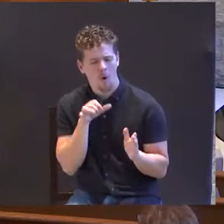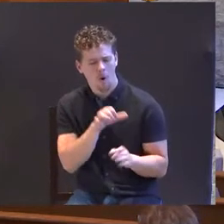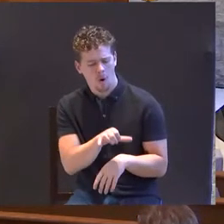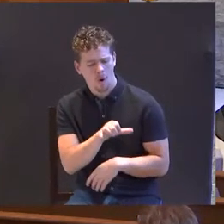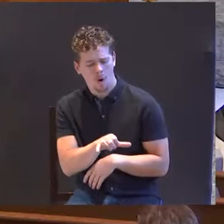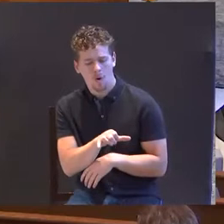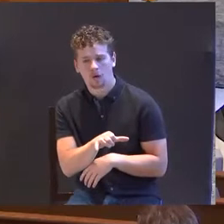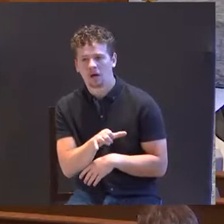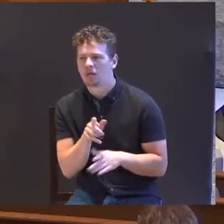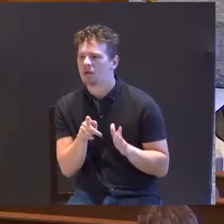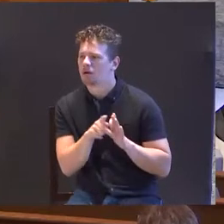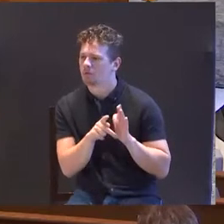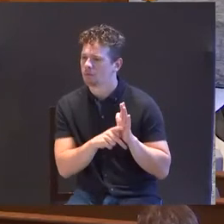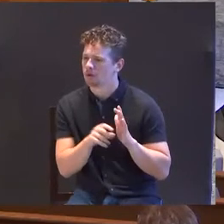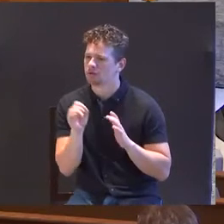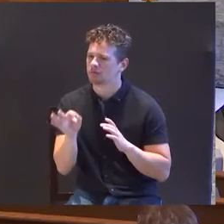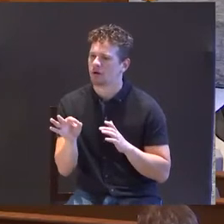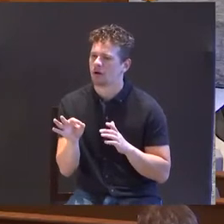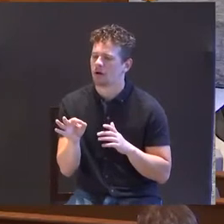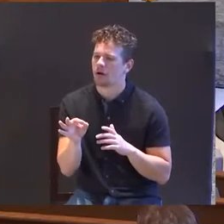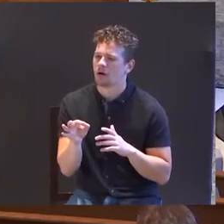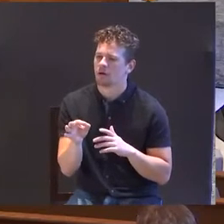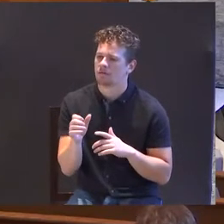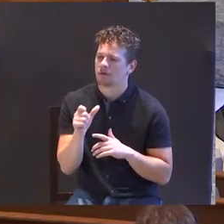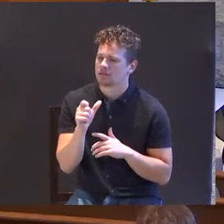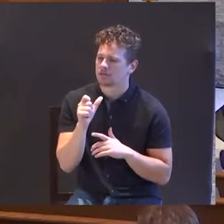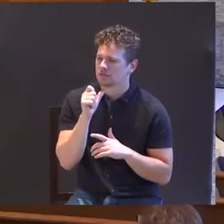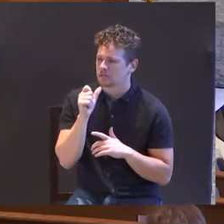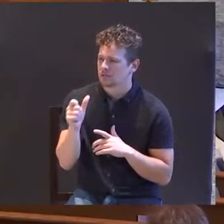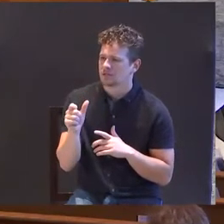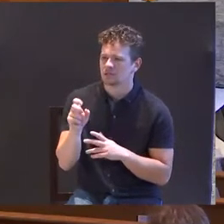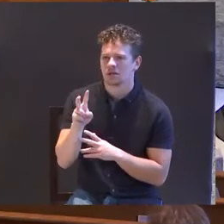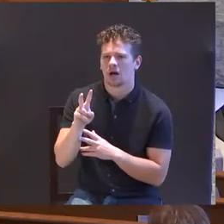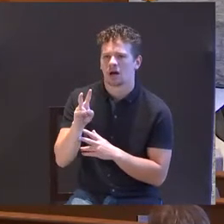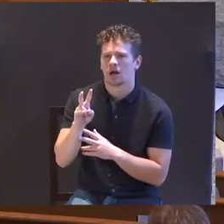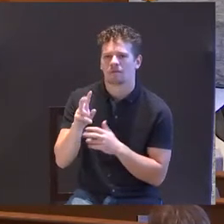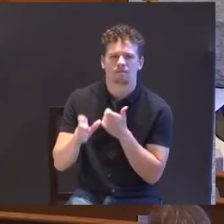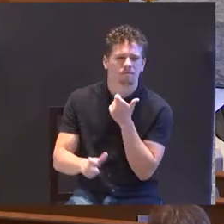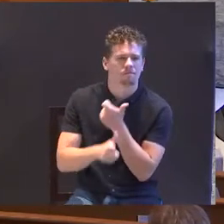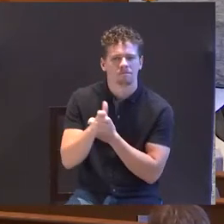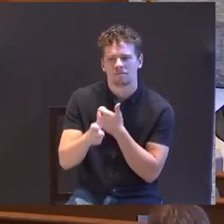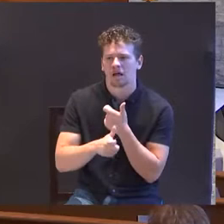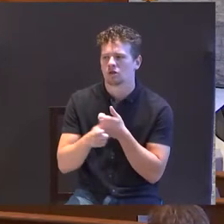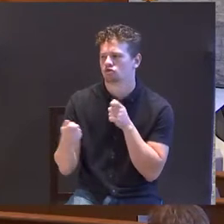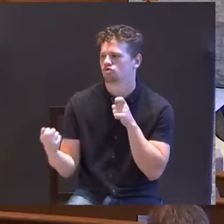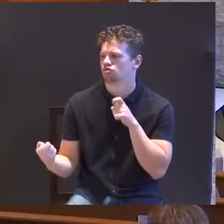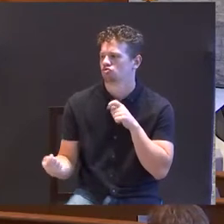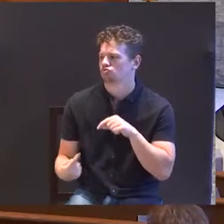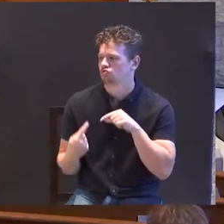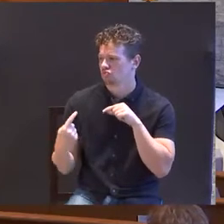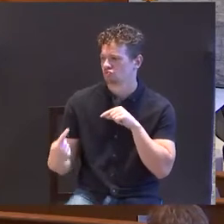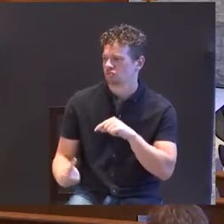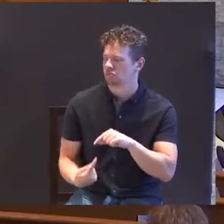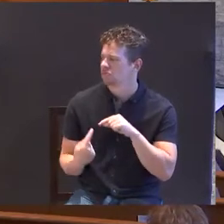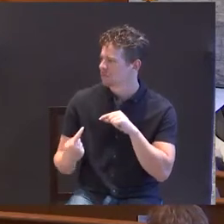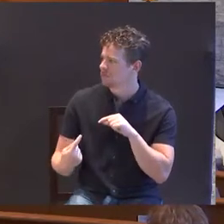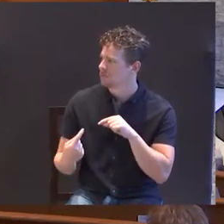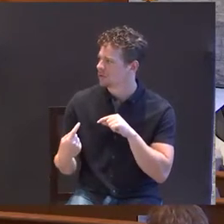the principle of this non-violent struggle. In other words, we are called, I believe, to be in a way